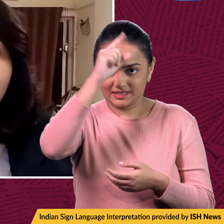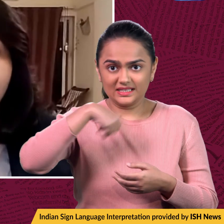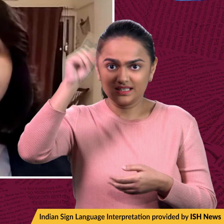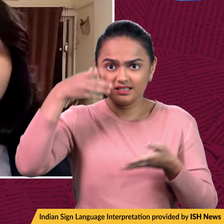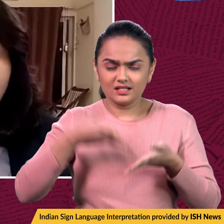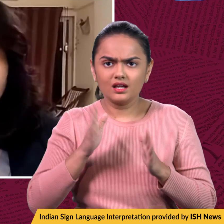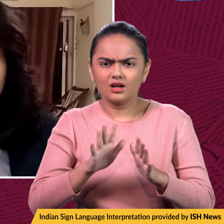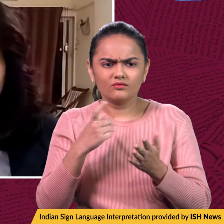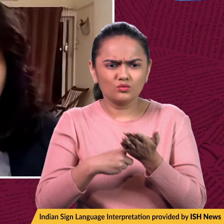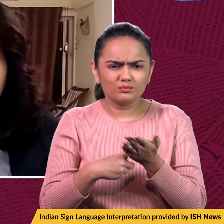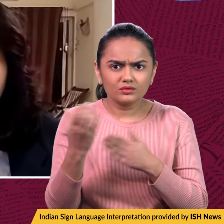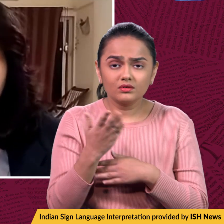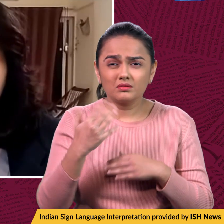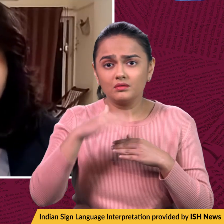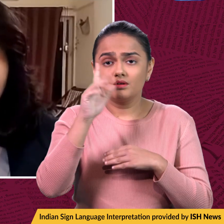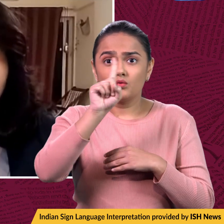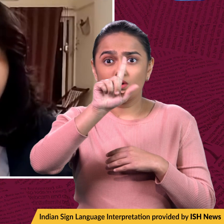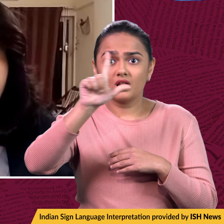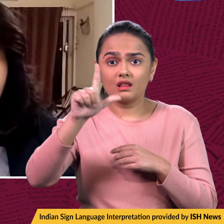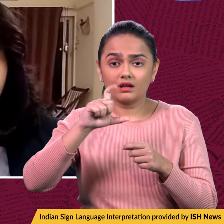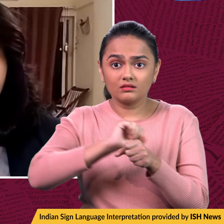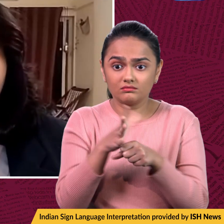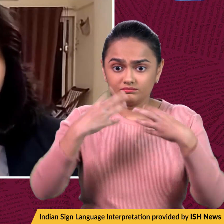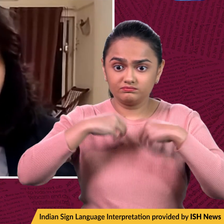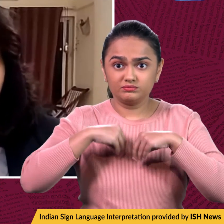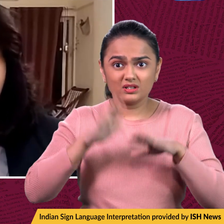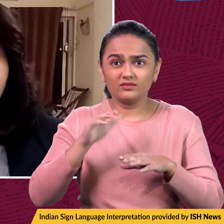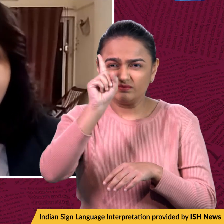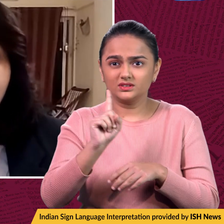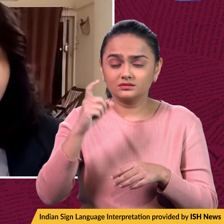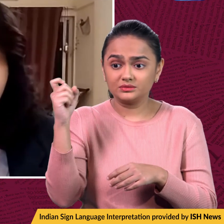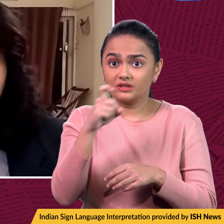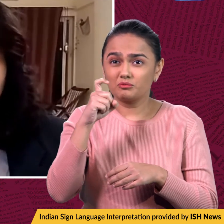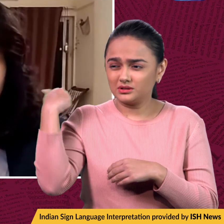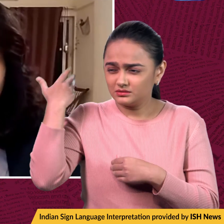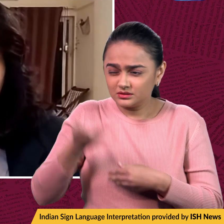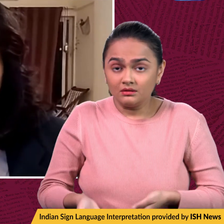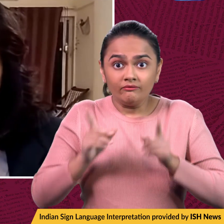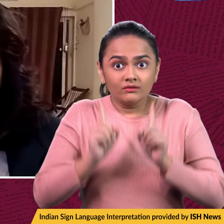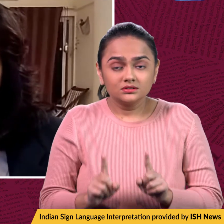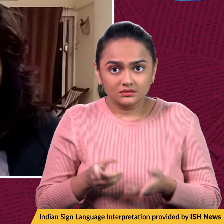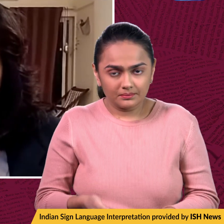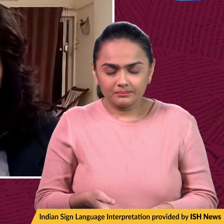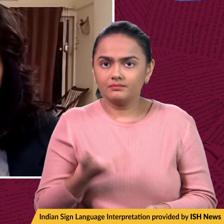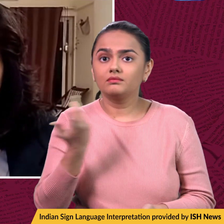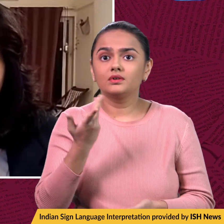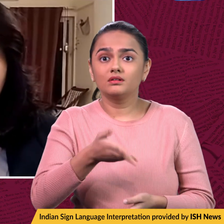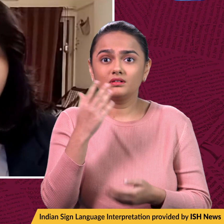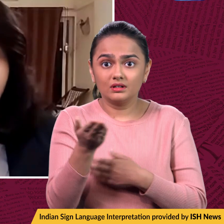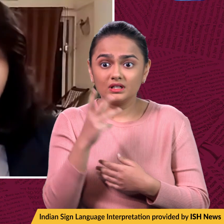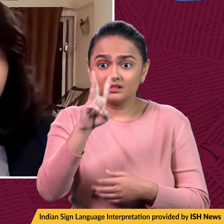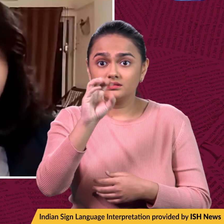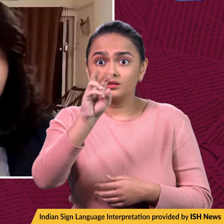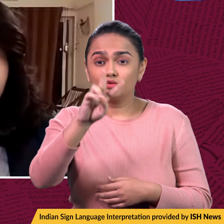has reported more than 1 lakh daily COVID-19 cases for the first time in 7 months. It's reported